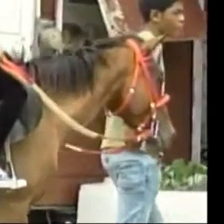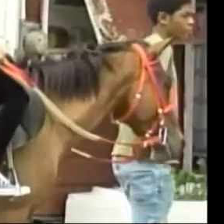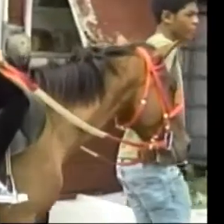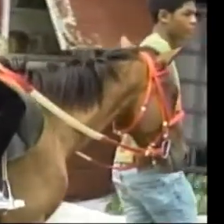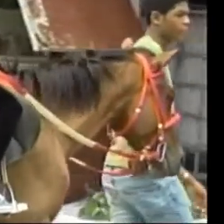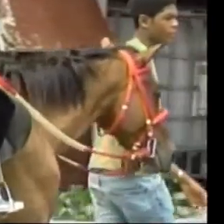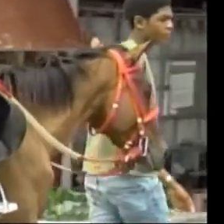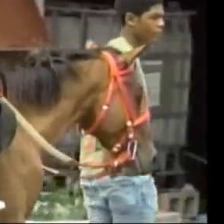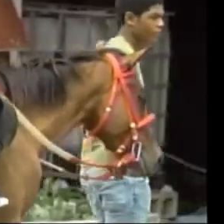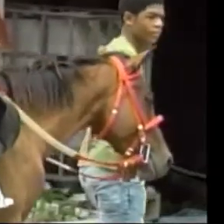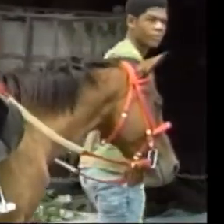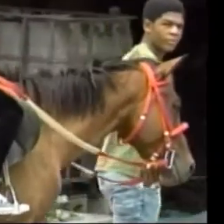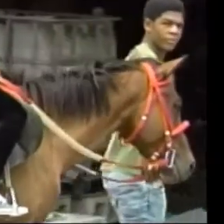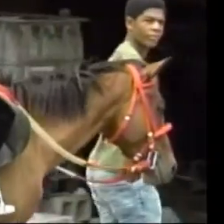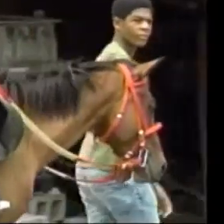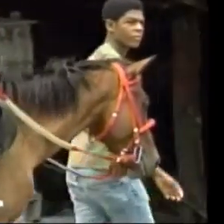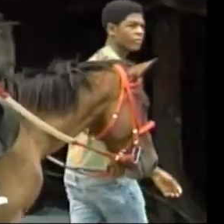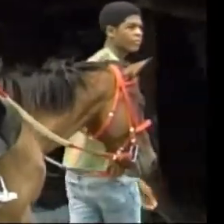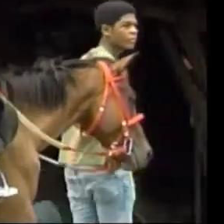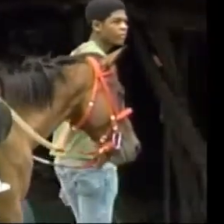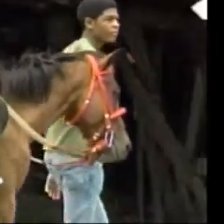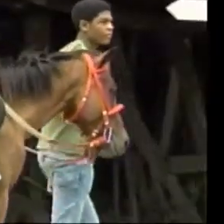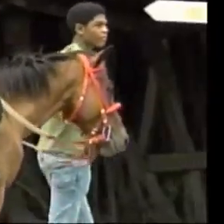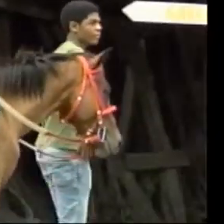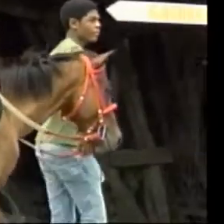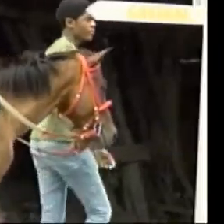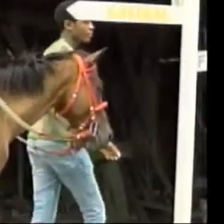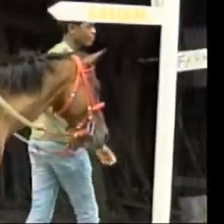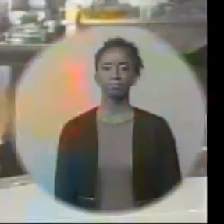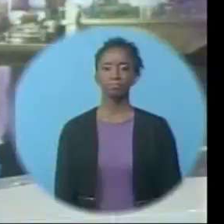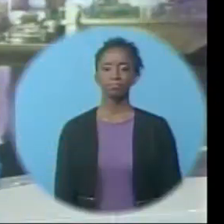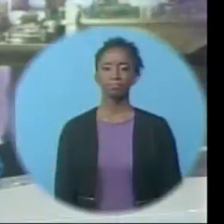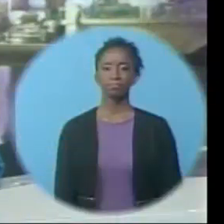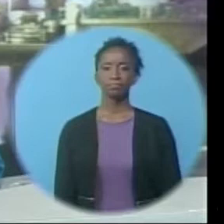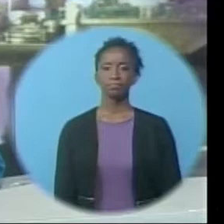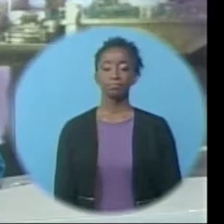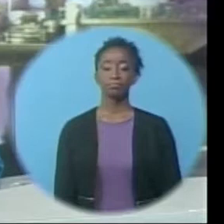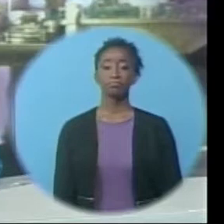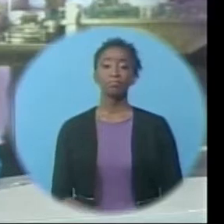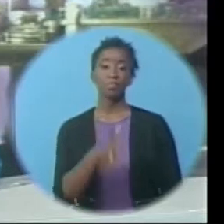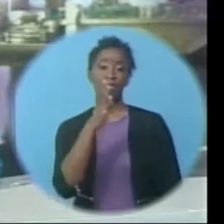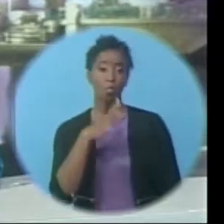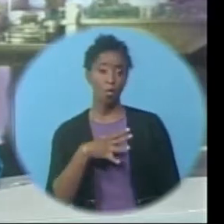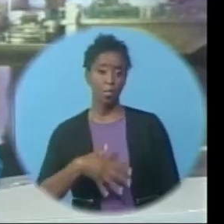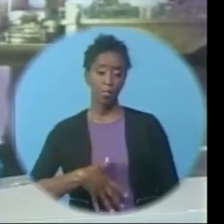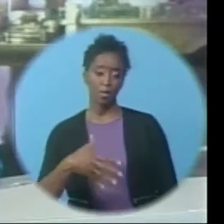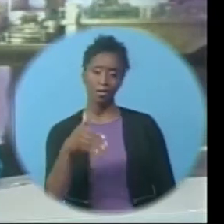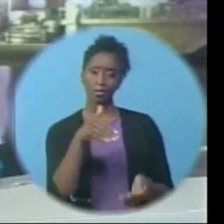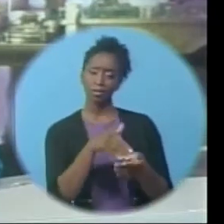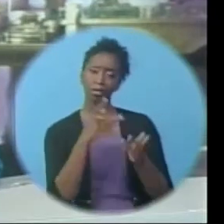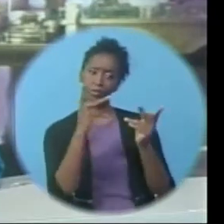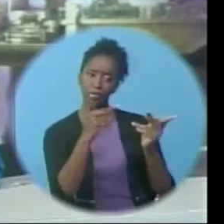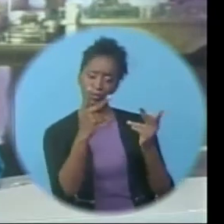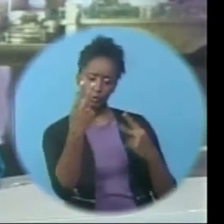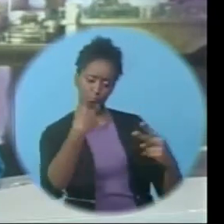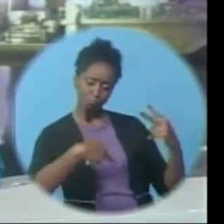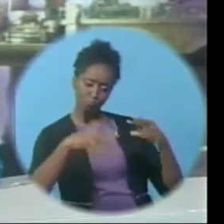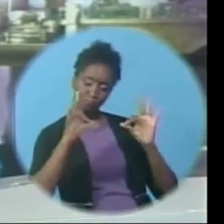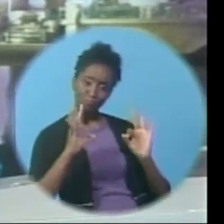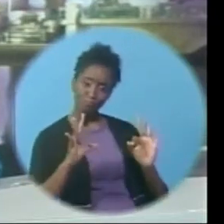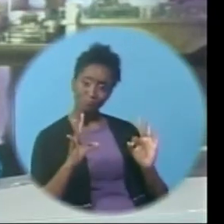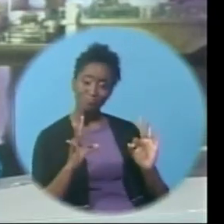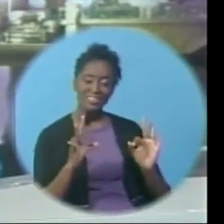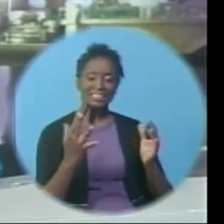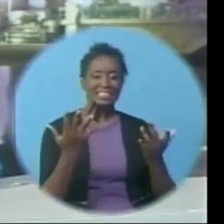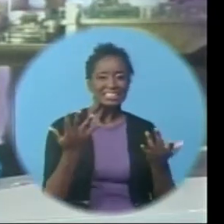year. Sharika Griffith, CBC News. Despite careful family planning, a challenging delivery